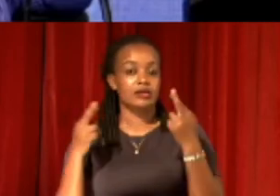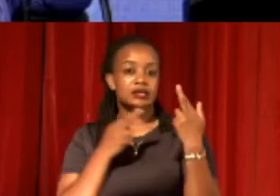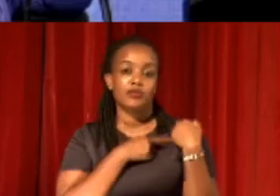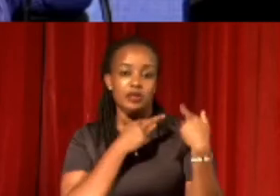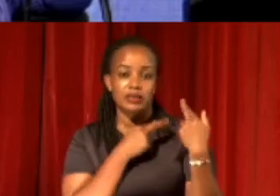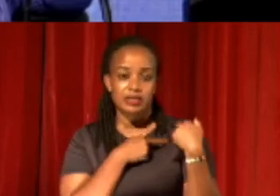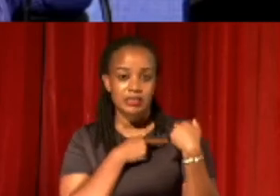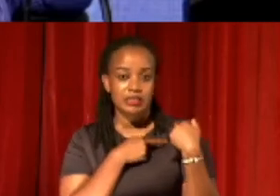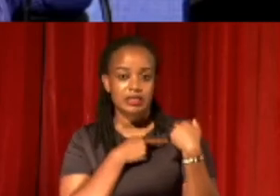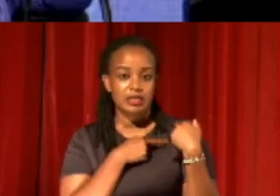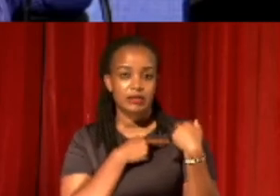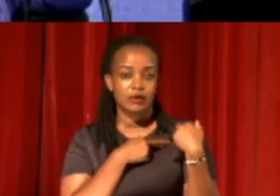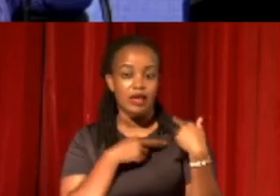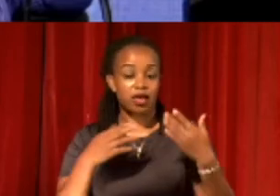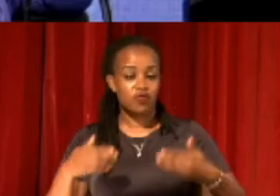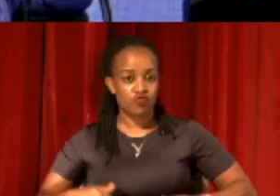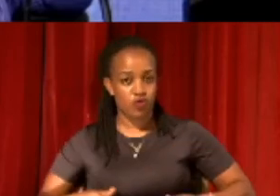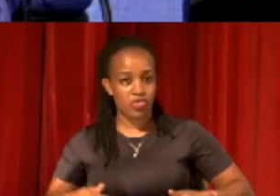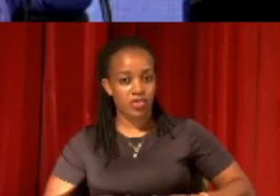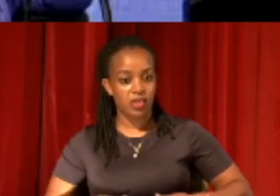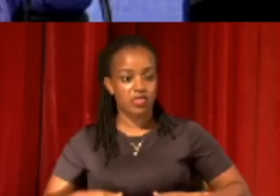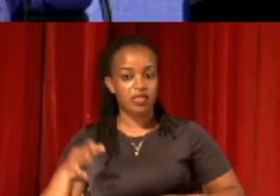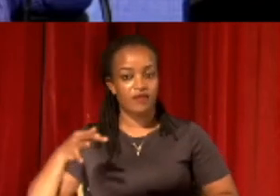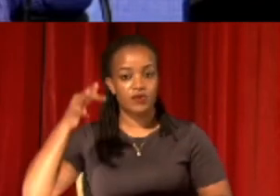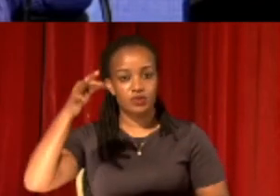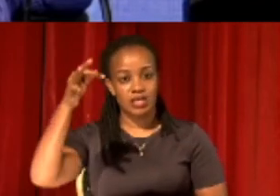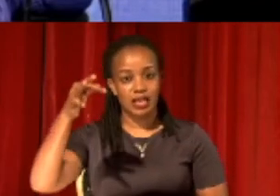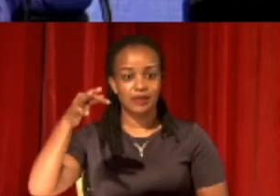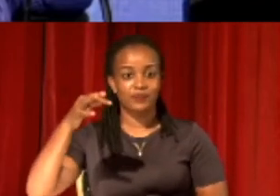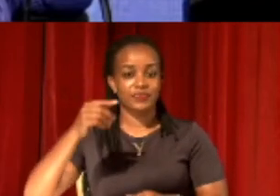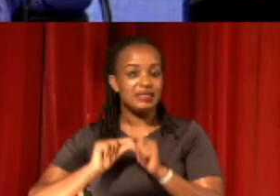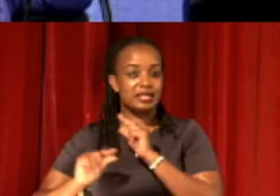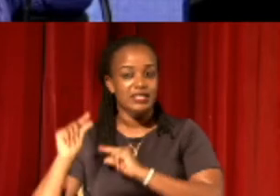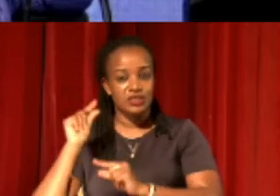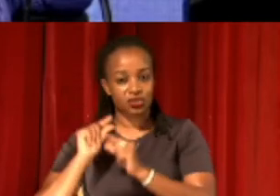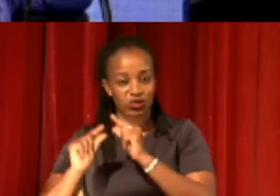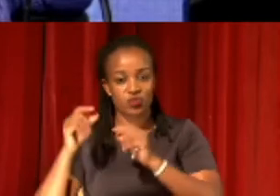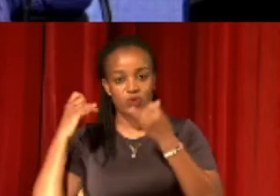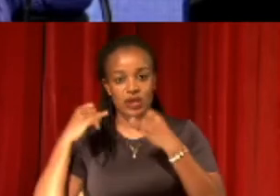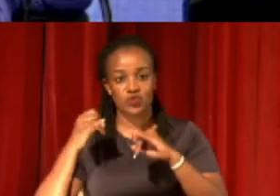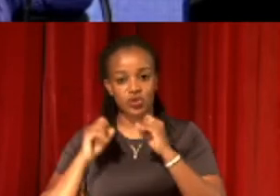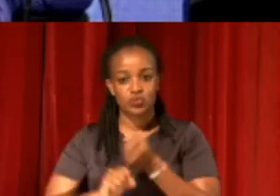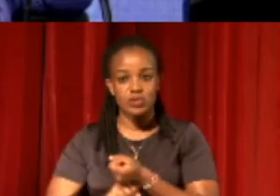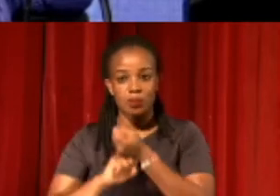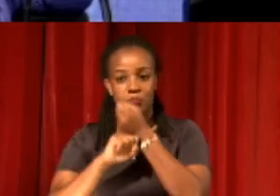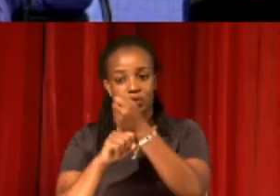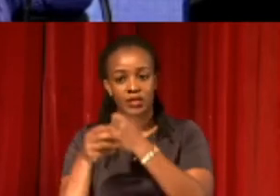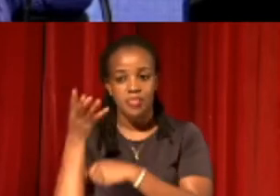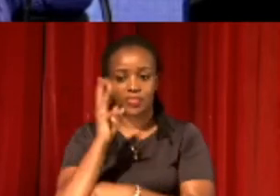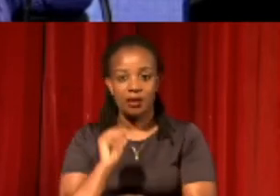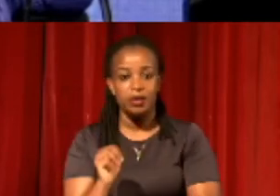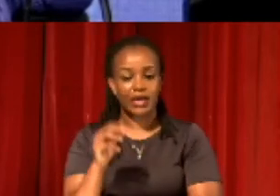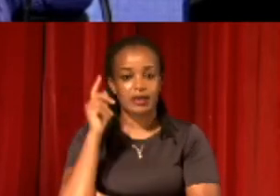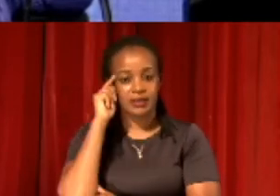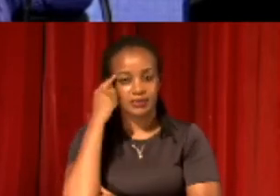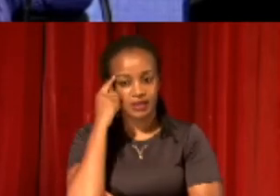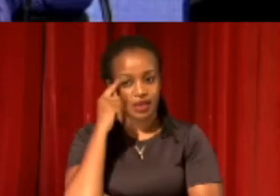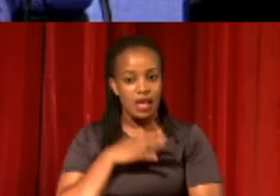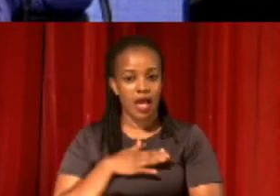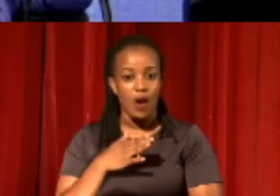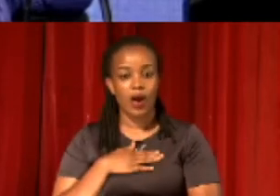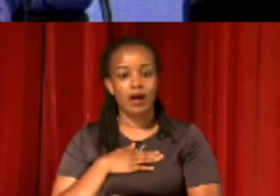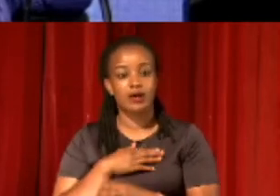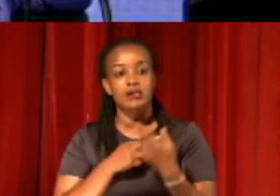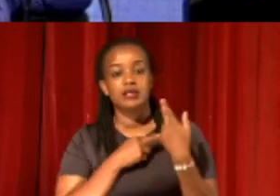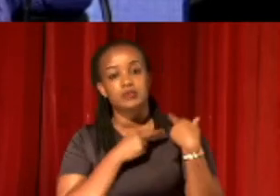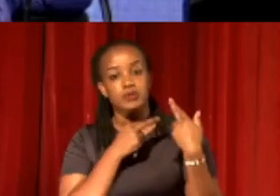to the generation that we are building, the industry that we are representing, and I think our responsibility is